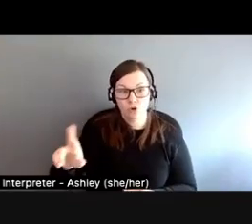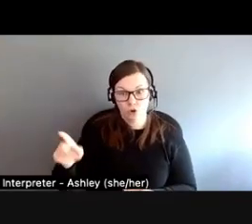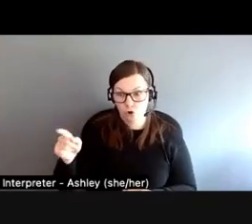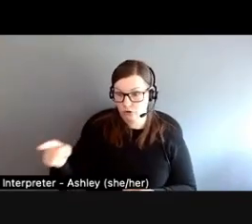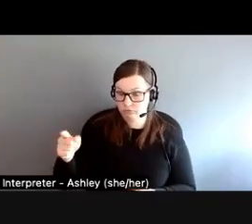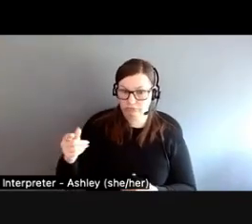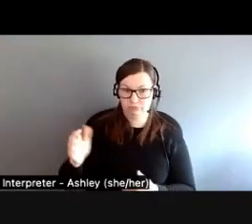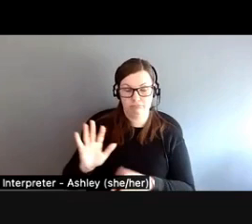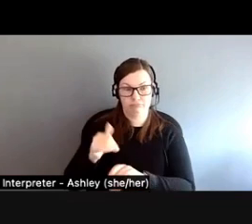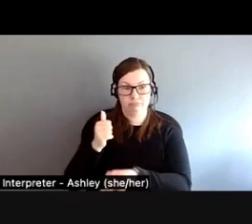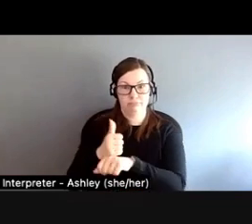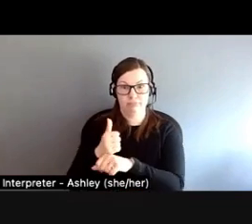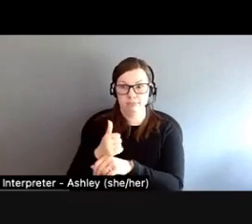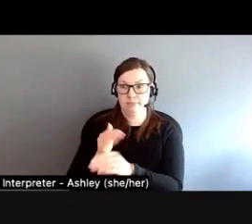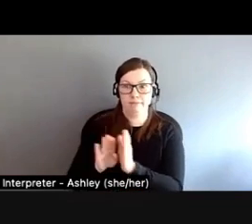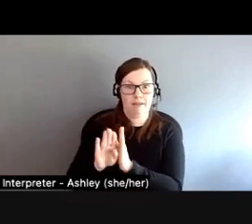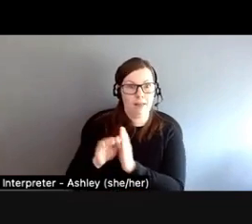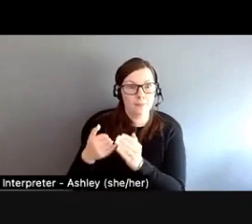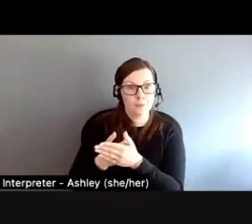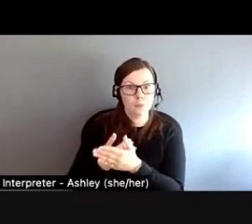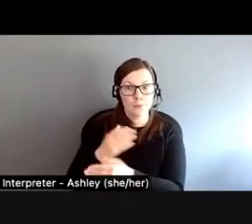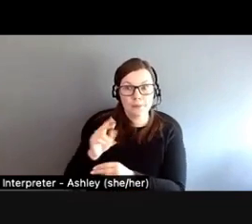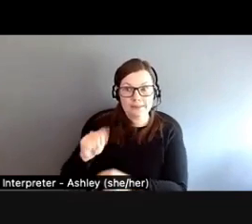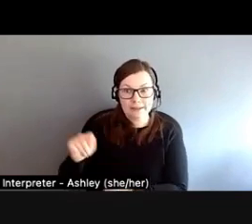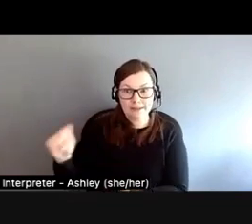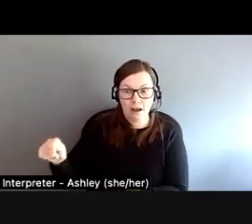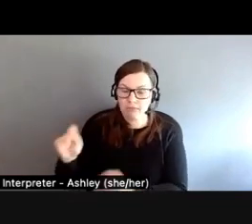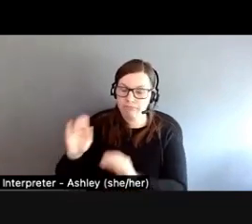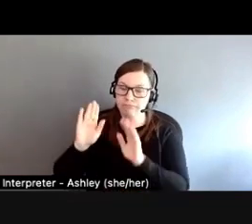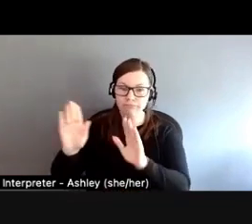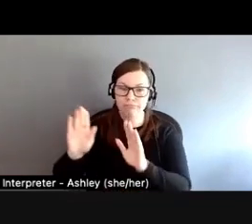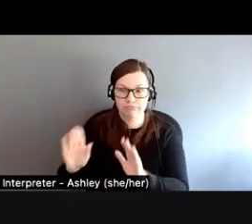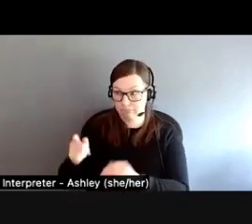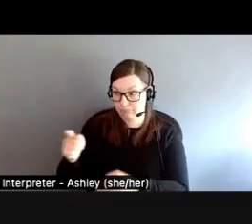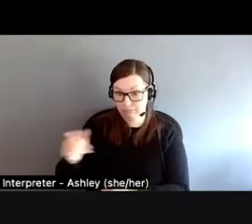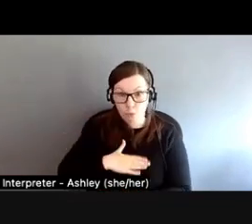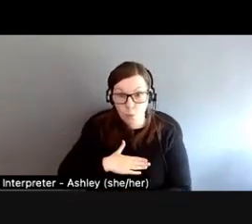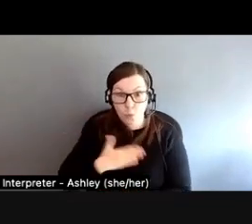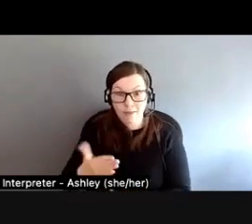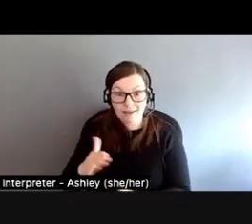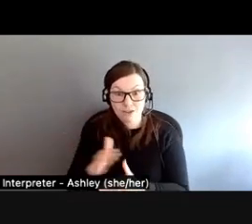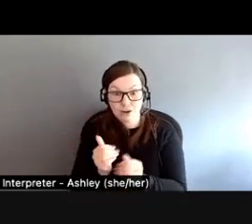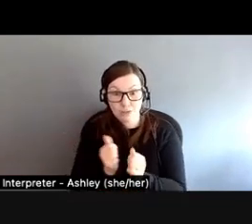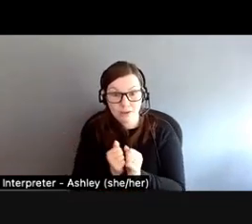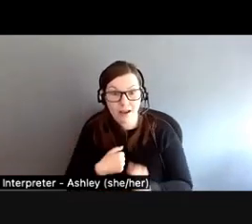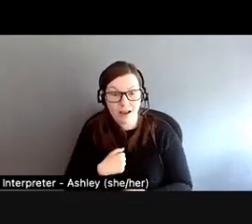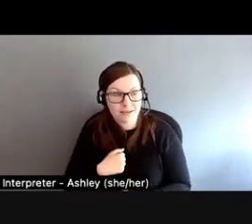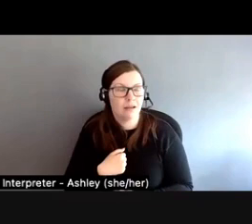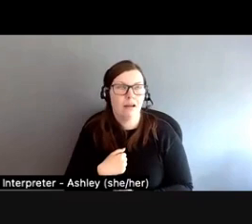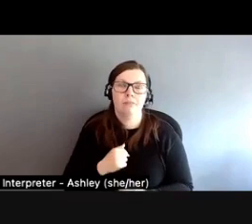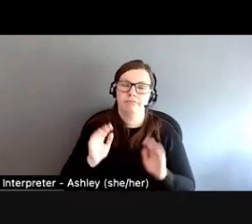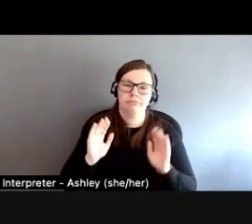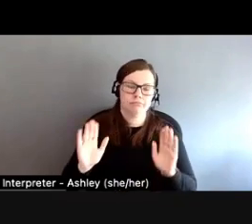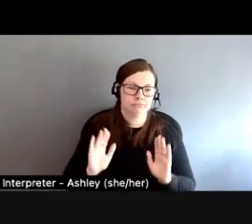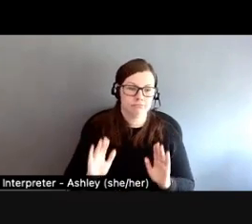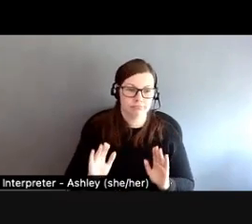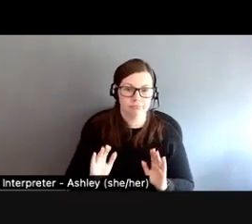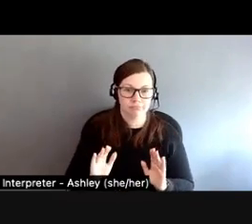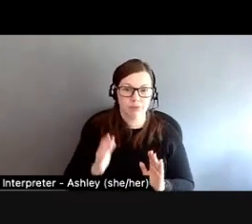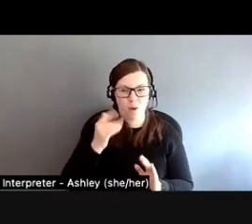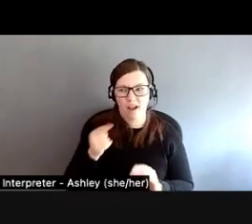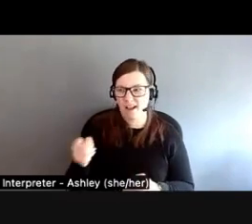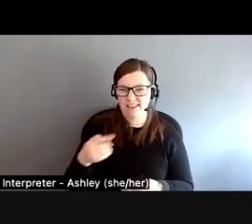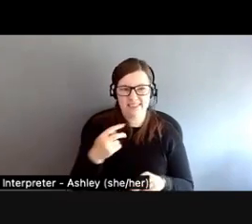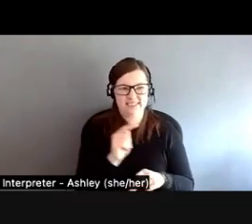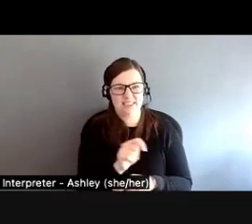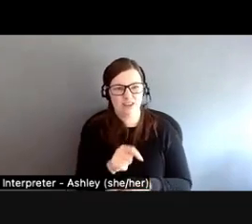us, and it's intimidating and it's hard. But even if you don't develop new TikToks on your own, if you go and look for what other people